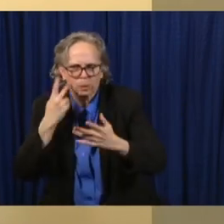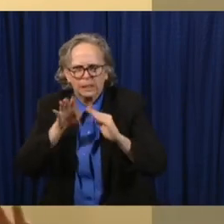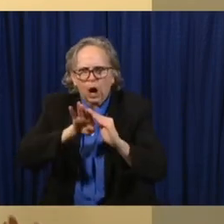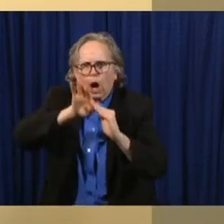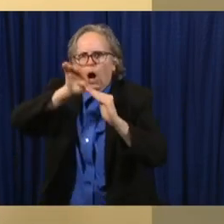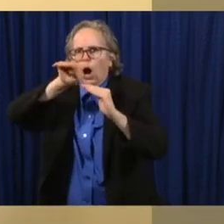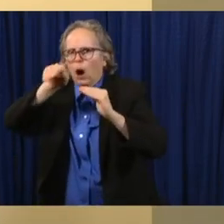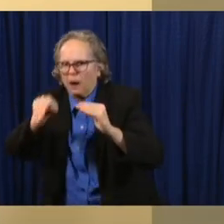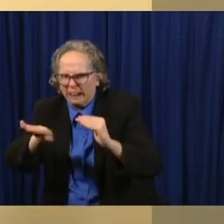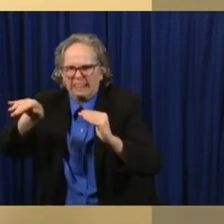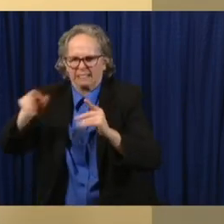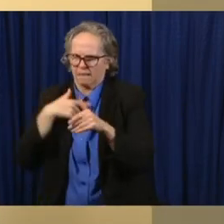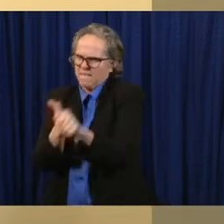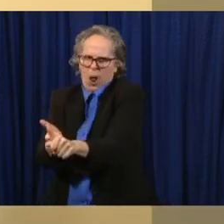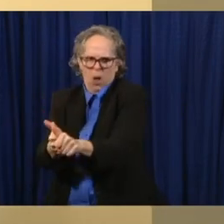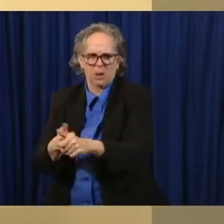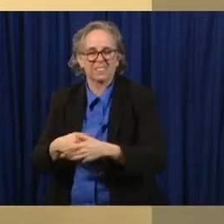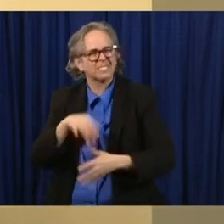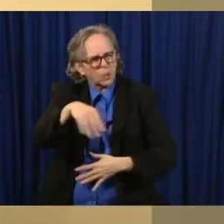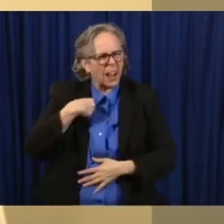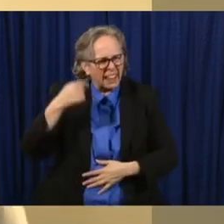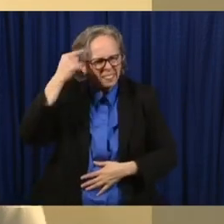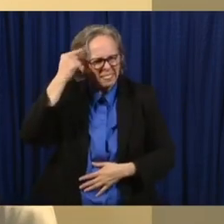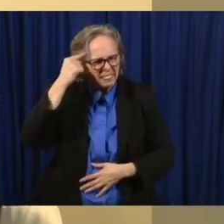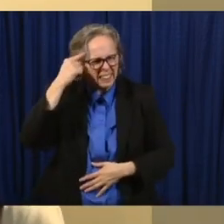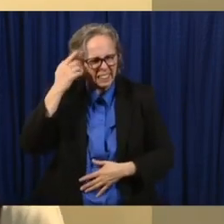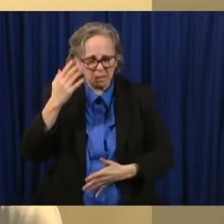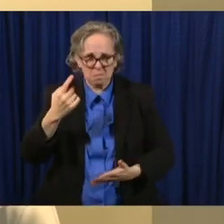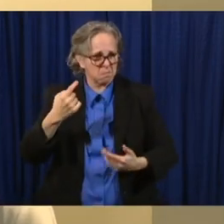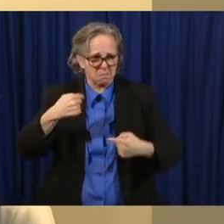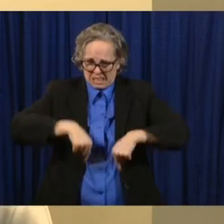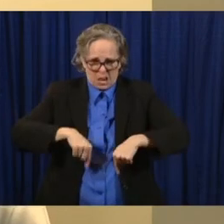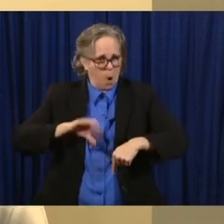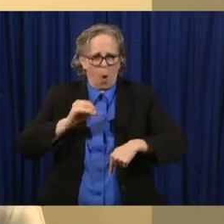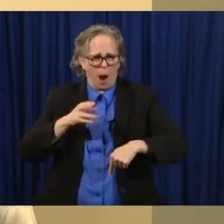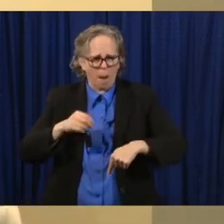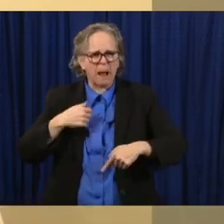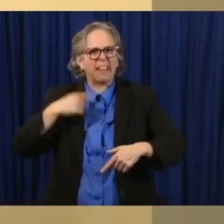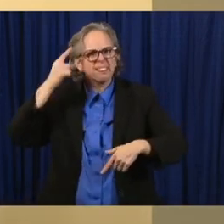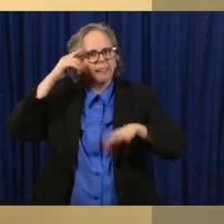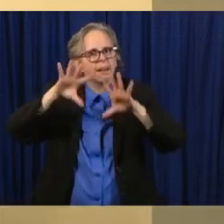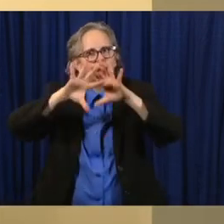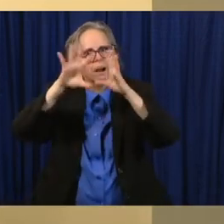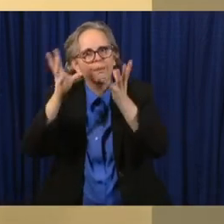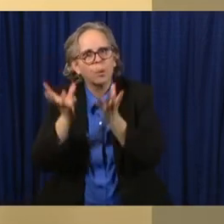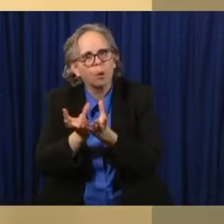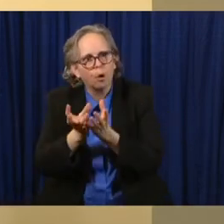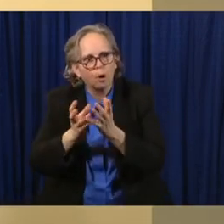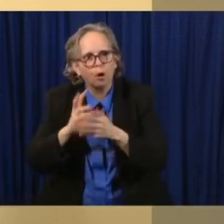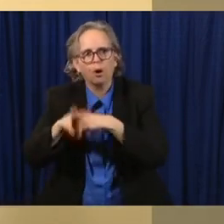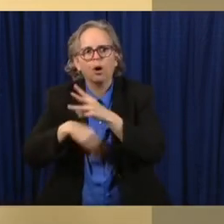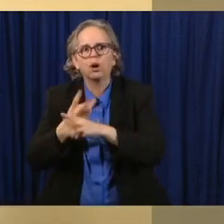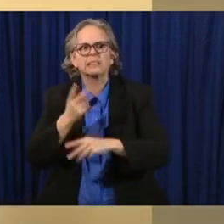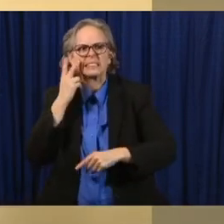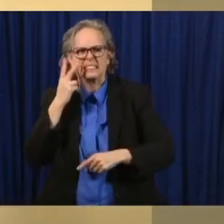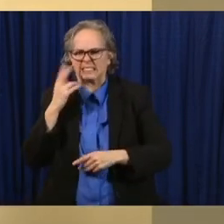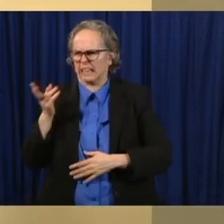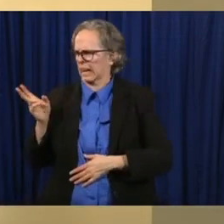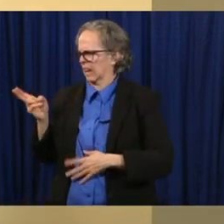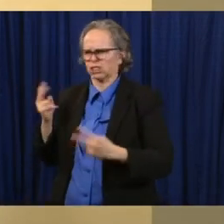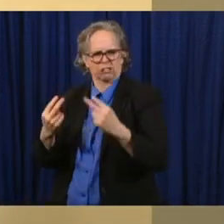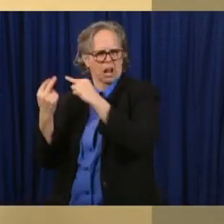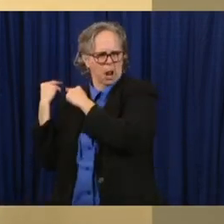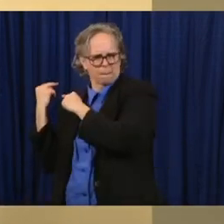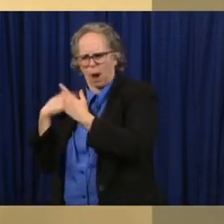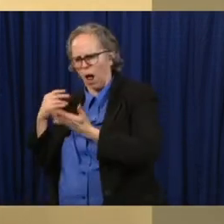the country and all over the world, is trying to learn from history, trying to learn from the data that we have as we